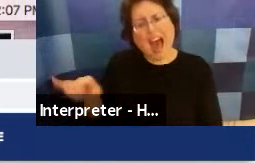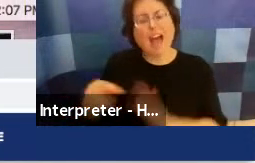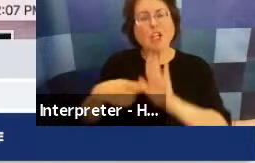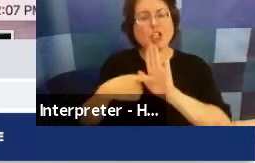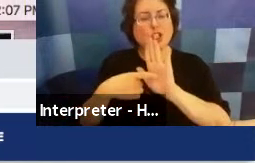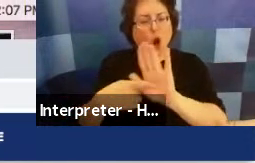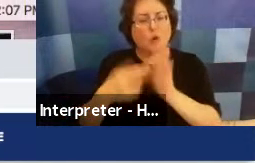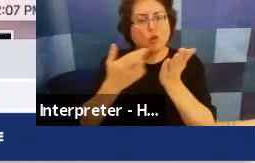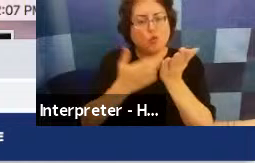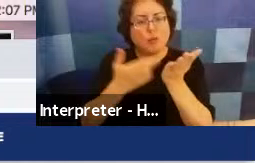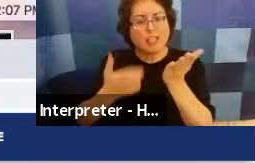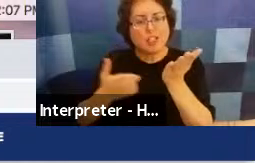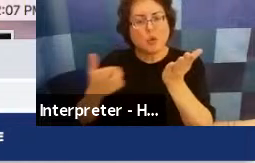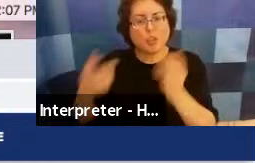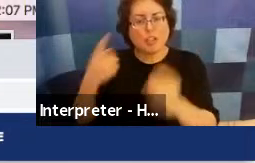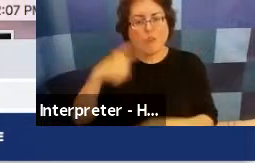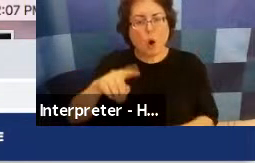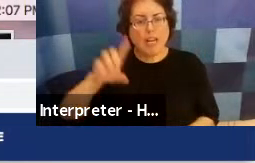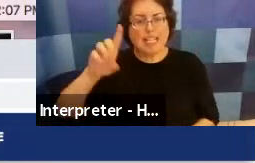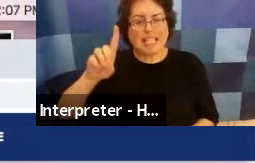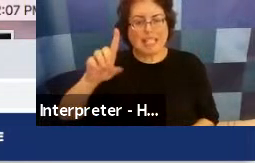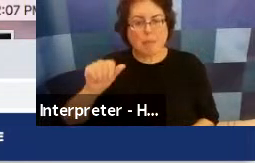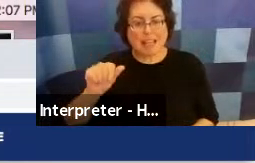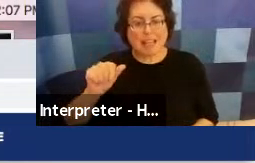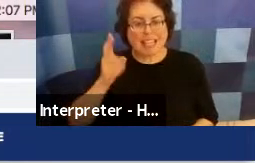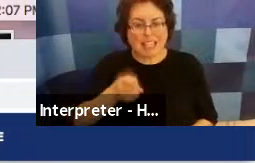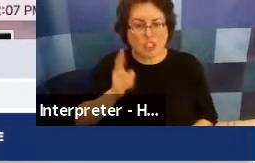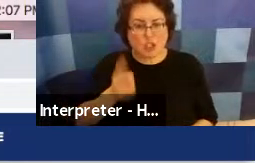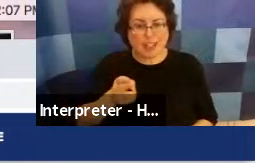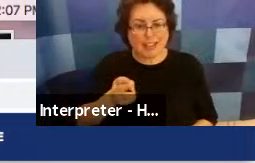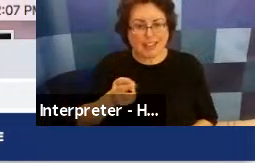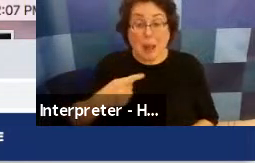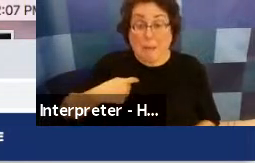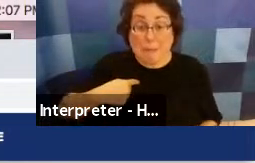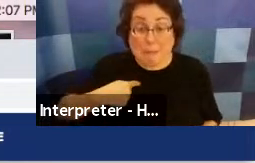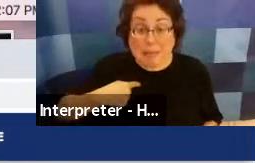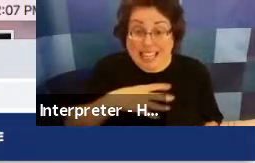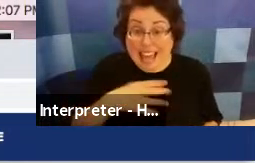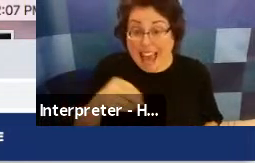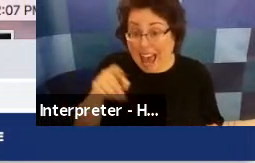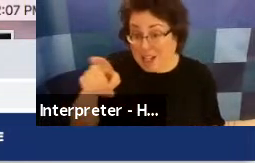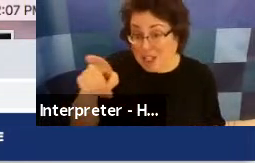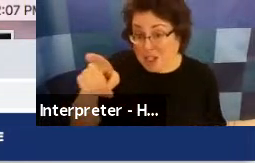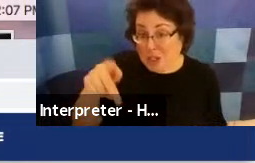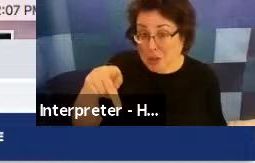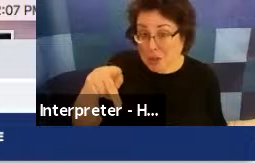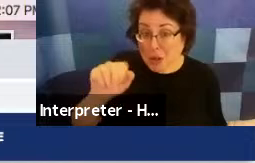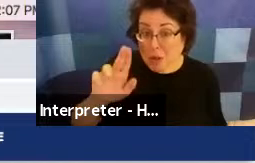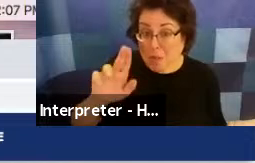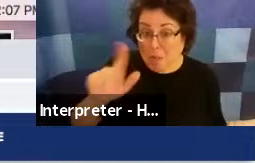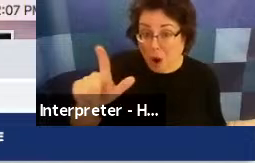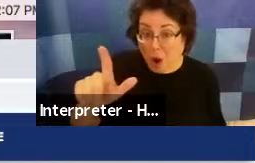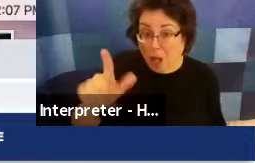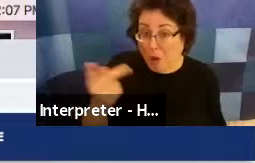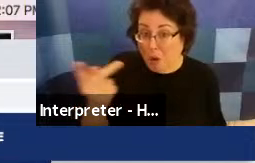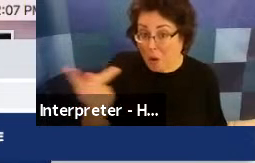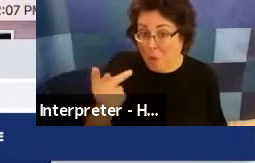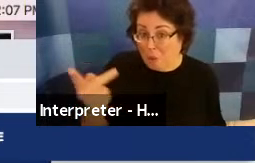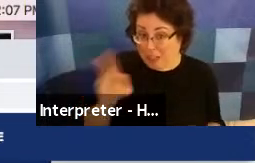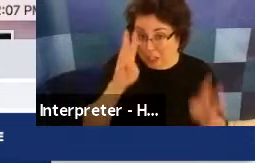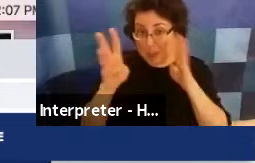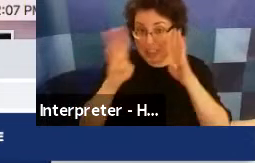history. And I should mention, Paul, you and I will have a little chuckle about this, that like 20 years ago, we created a